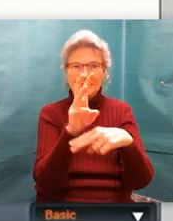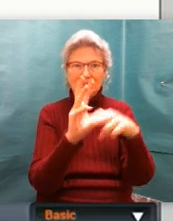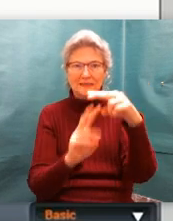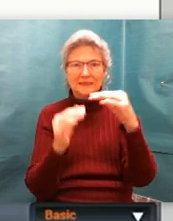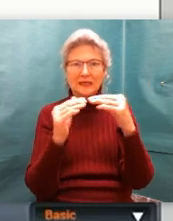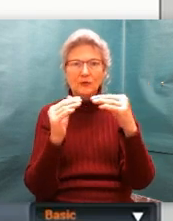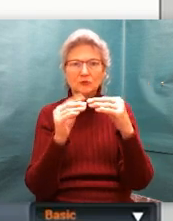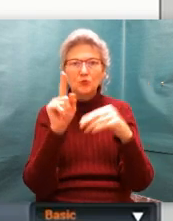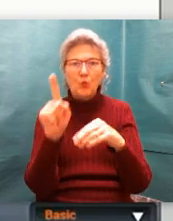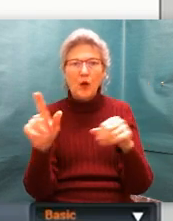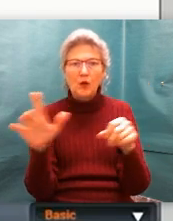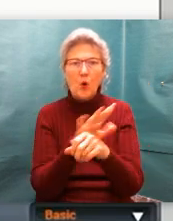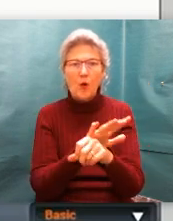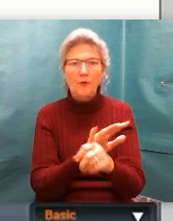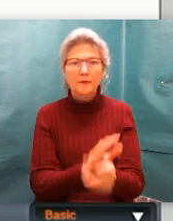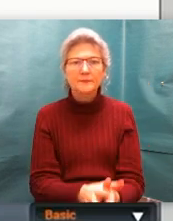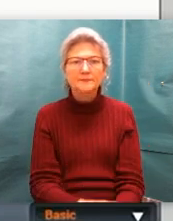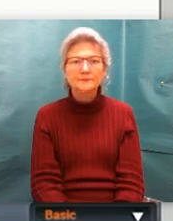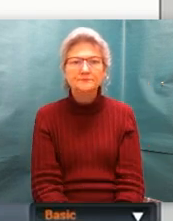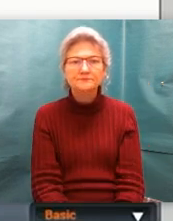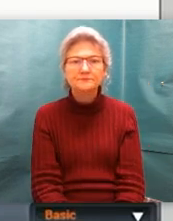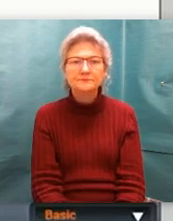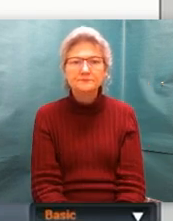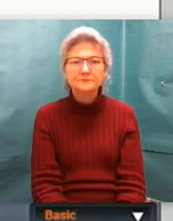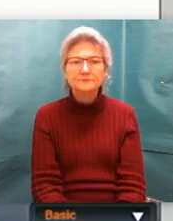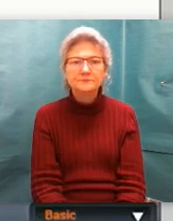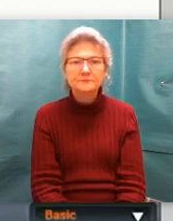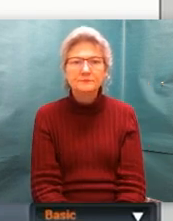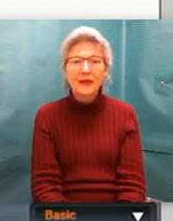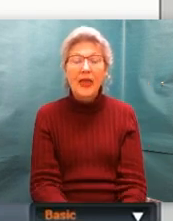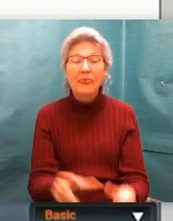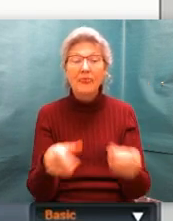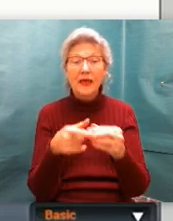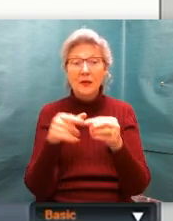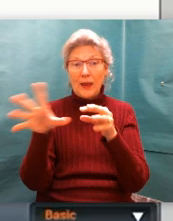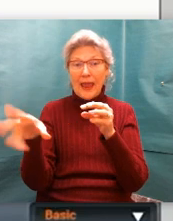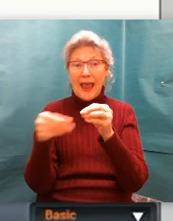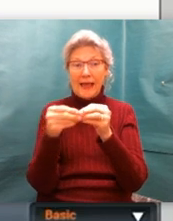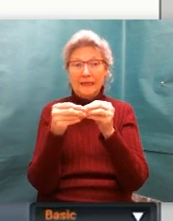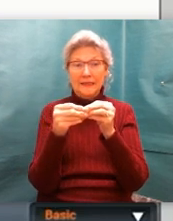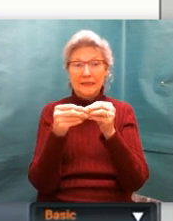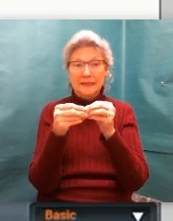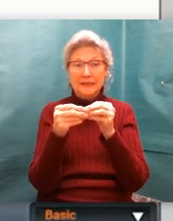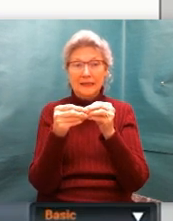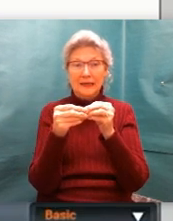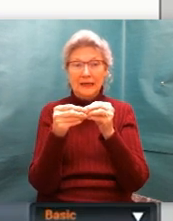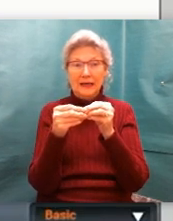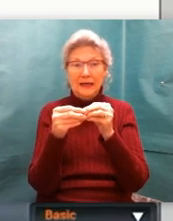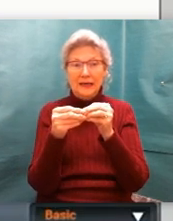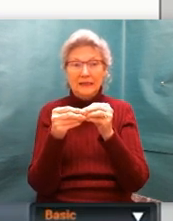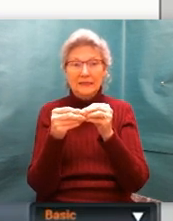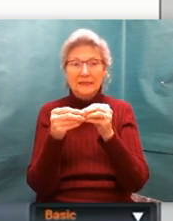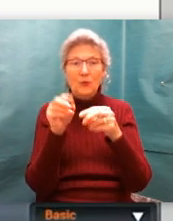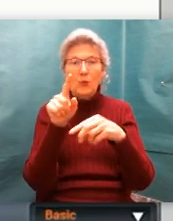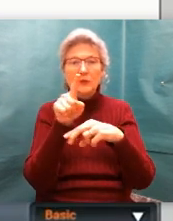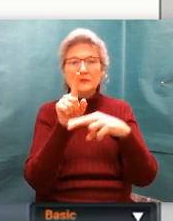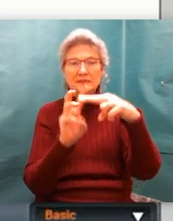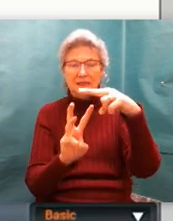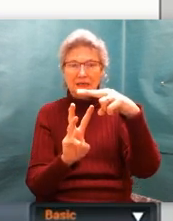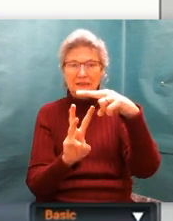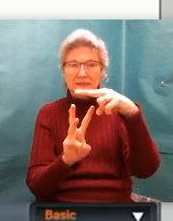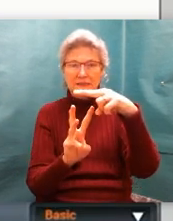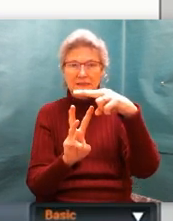6 6 can also equal 1 whole. And then we added our additional